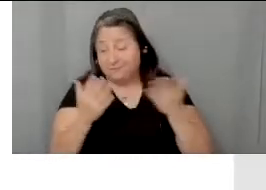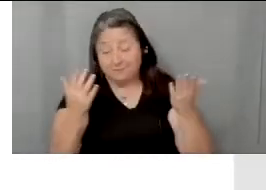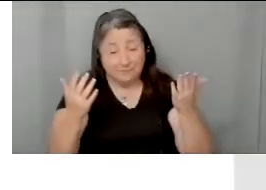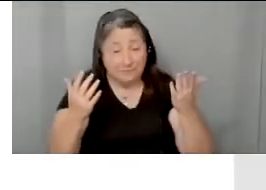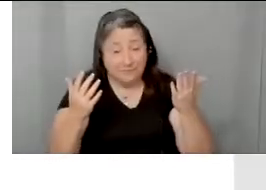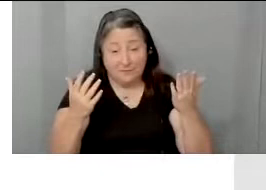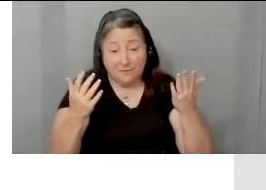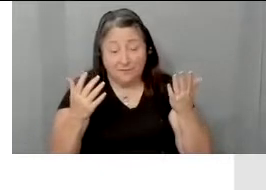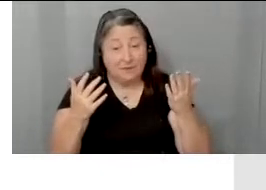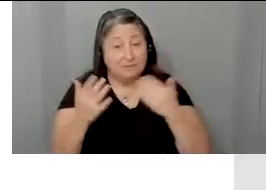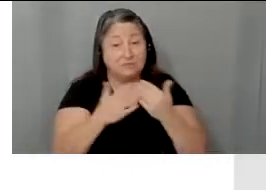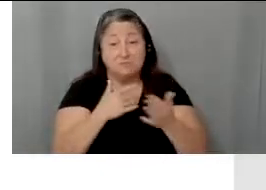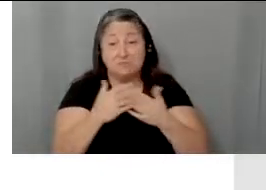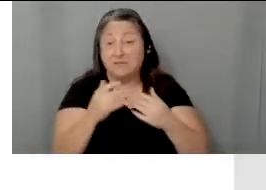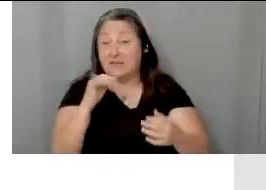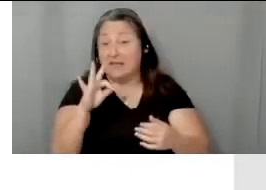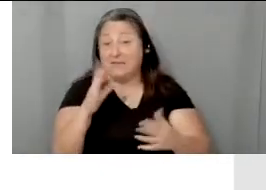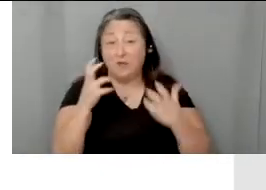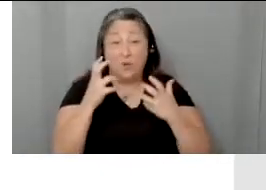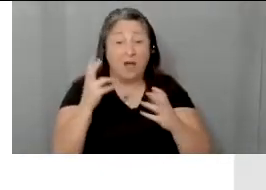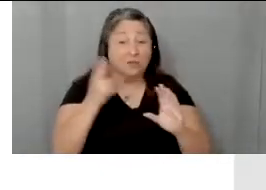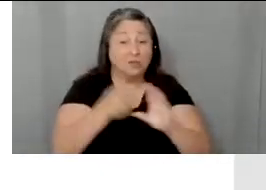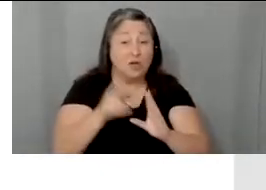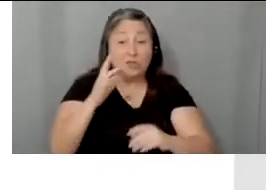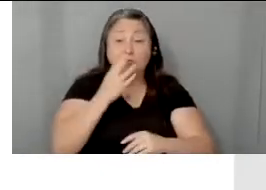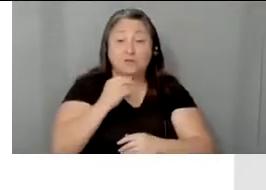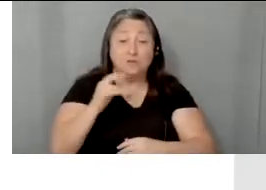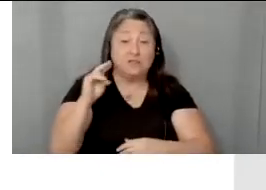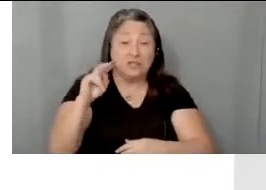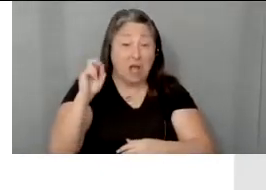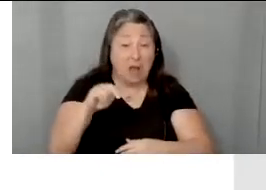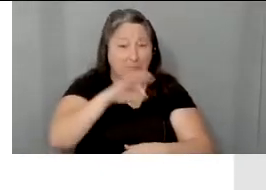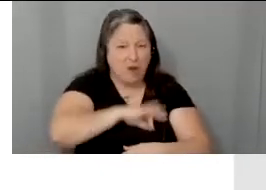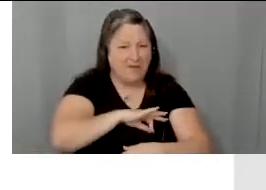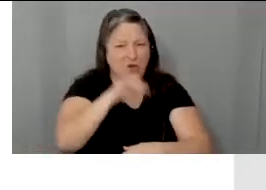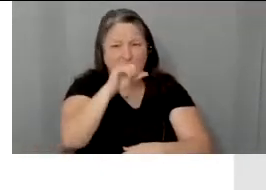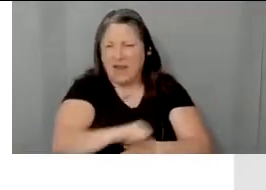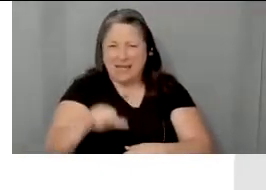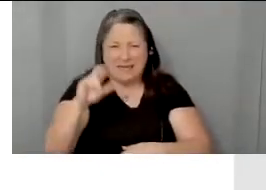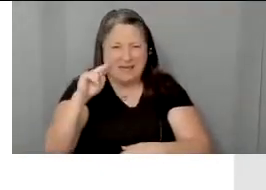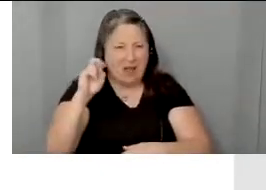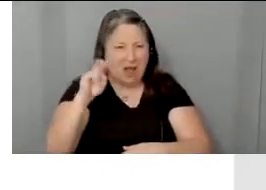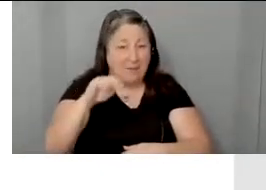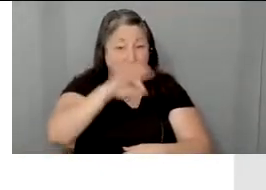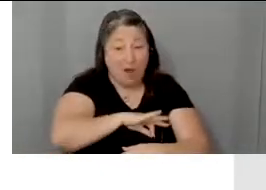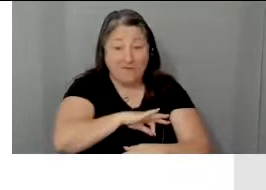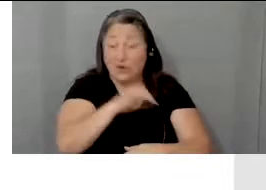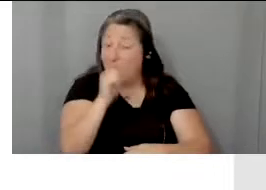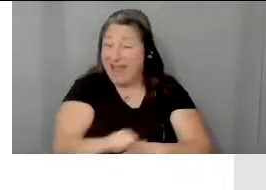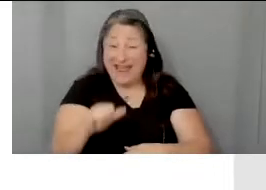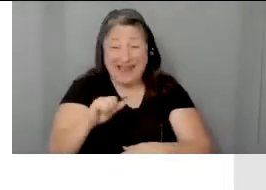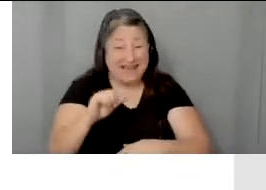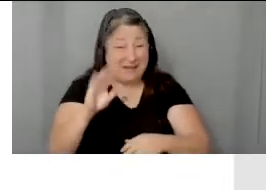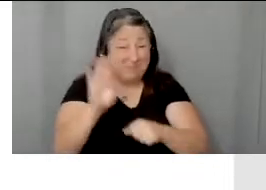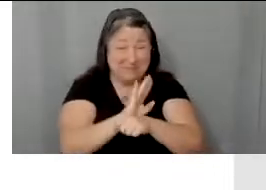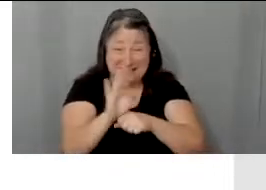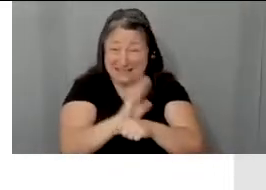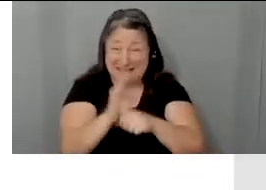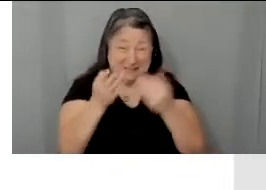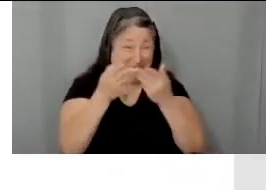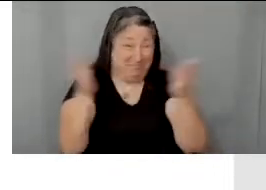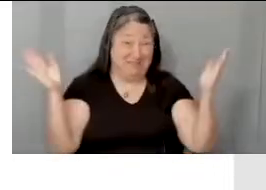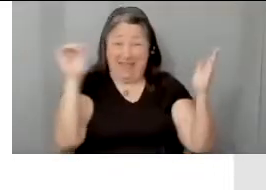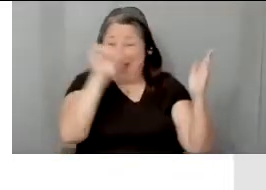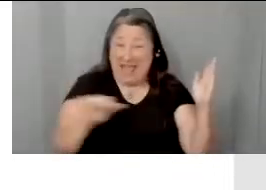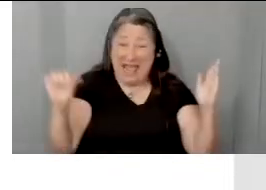get into the Jewish nonprofit sector, you're trying to get into any nonprofit sector or any industry really across the board, is a lot